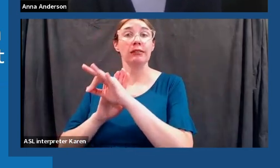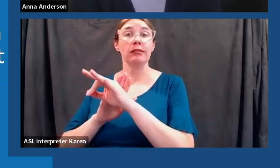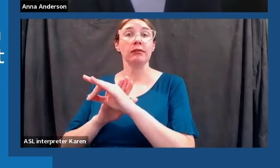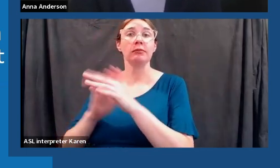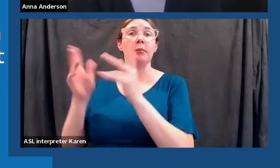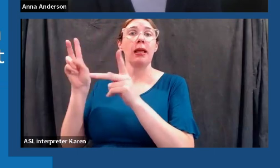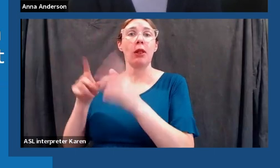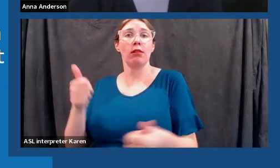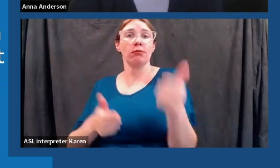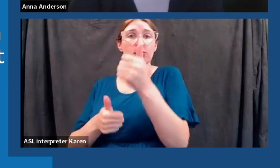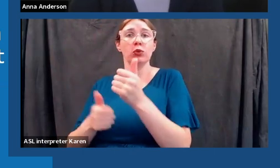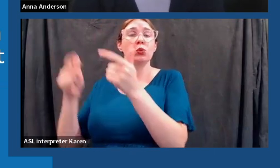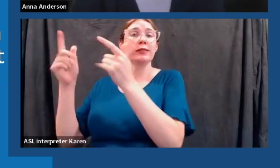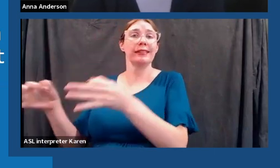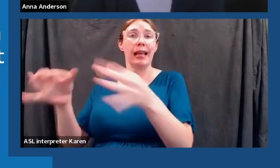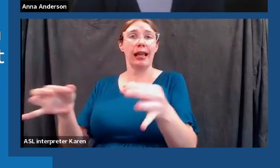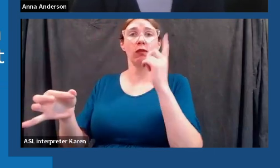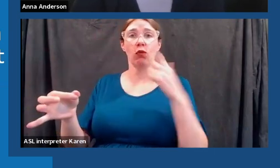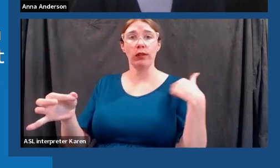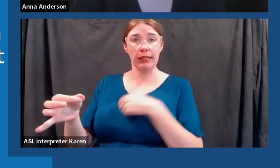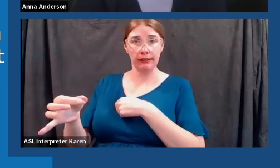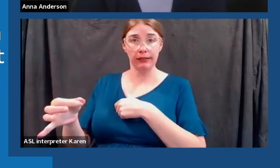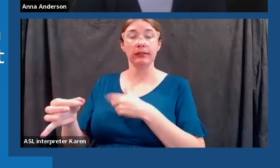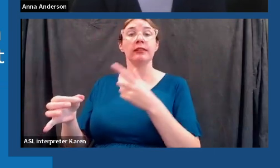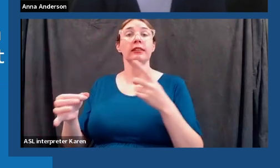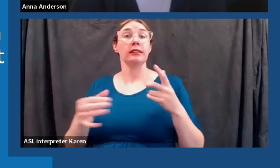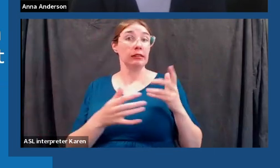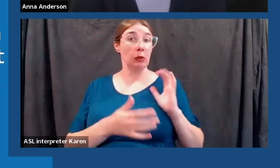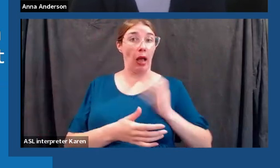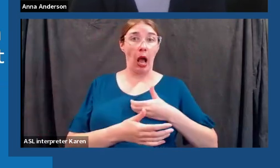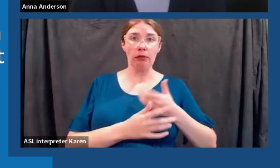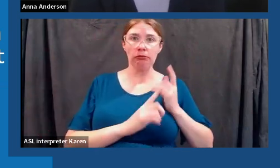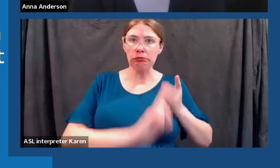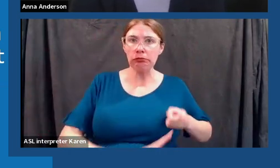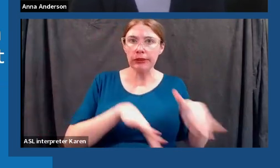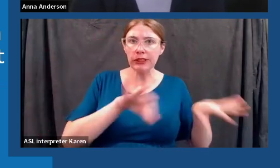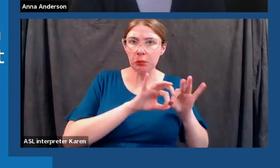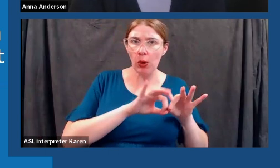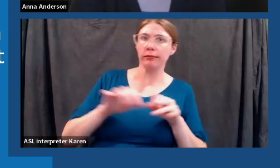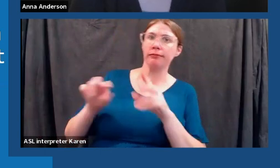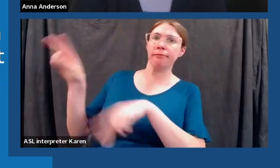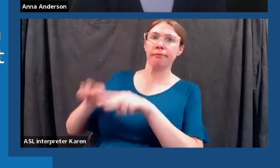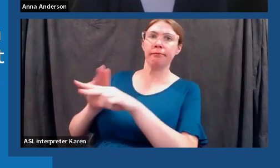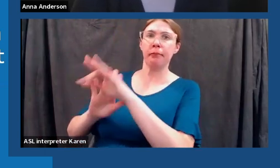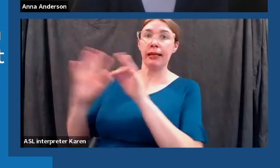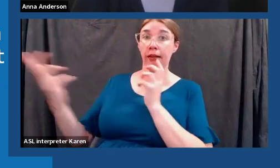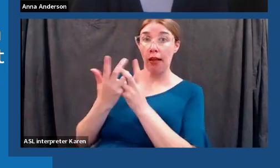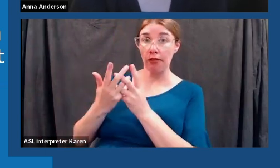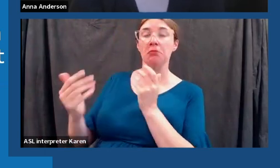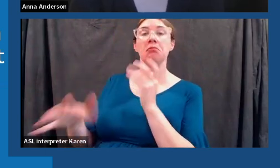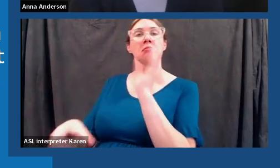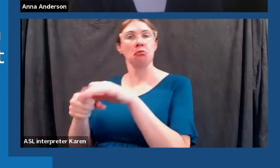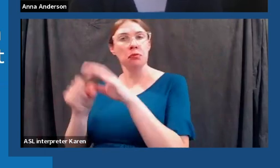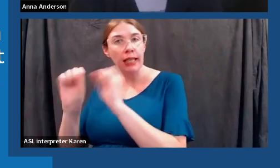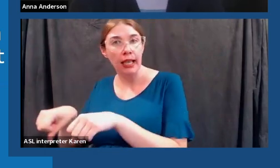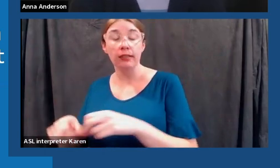and people that will decide on things that are important to you. And so a lot of the people that are friends of ours in the